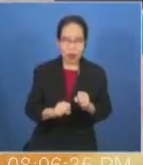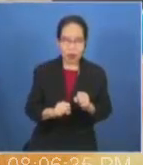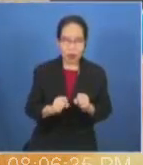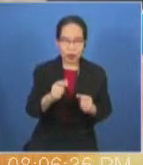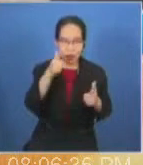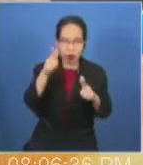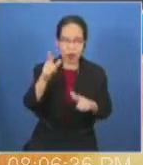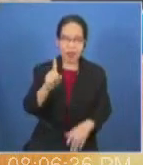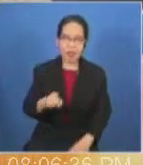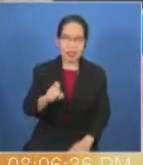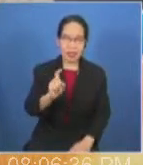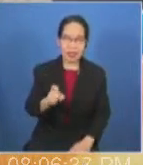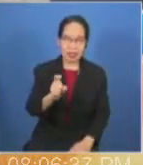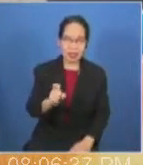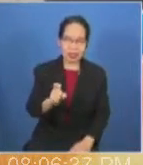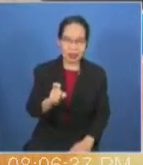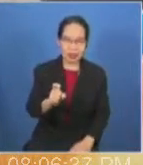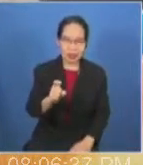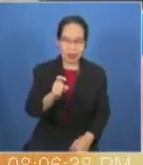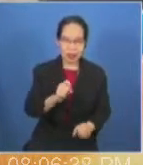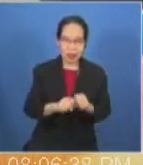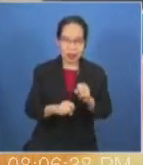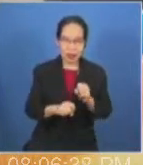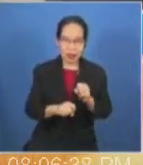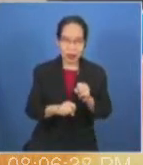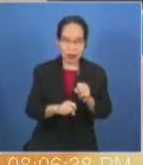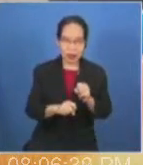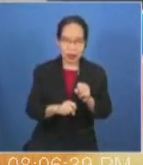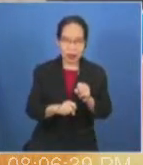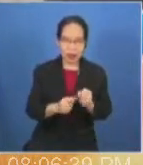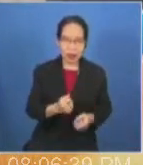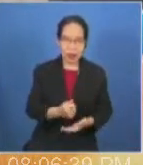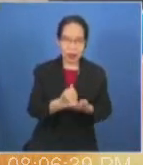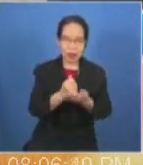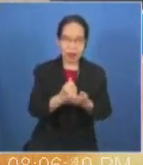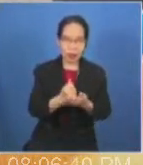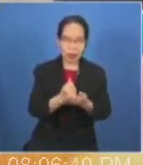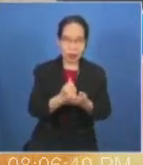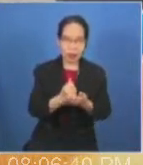Well, she looked like she really needed it.